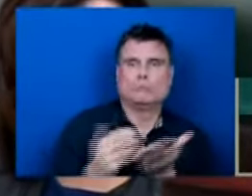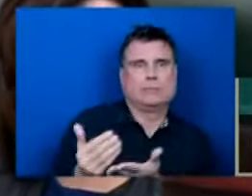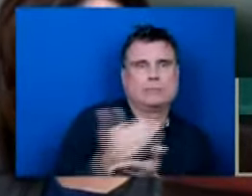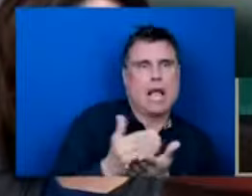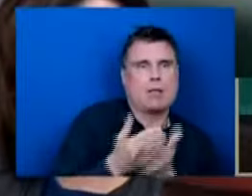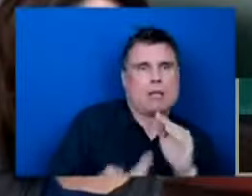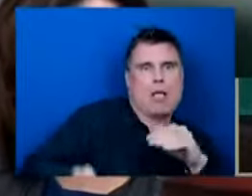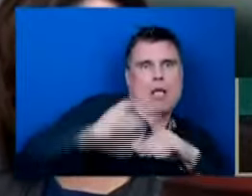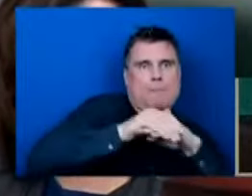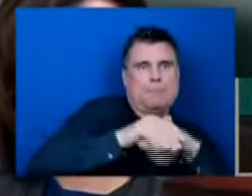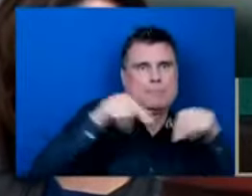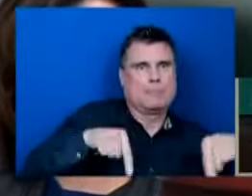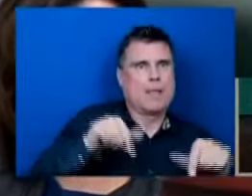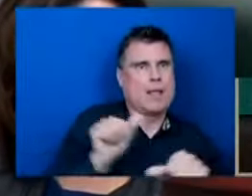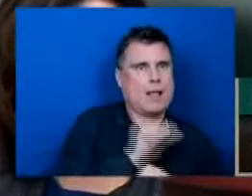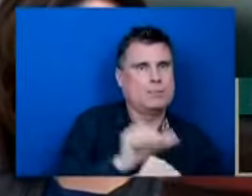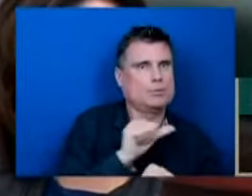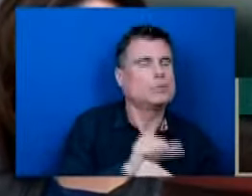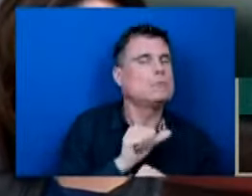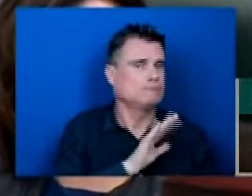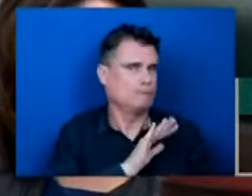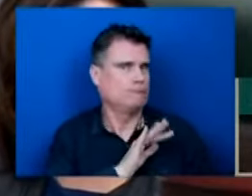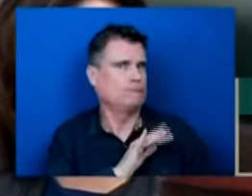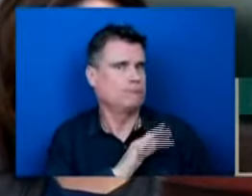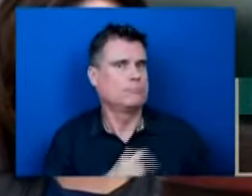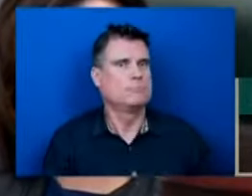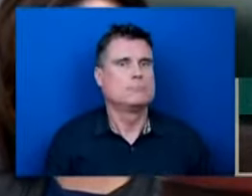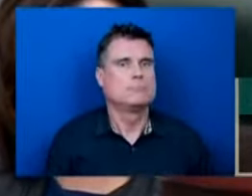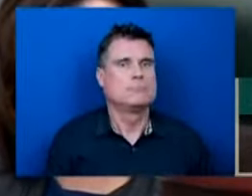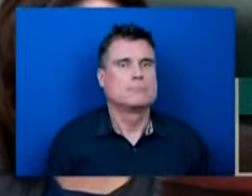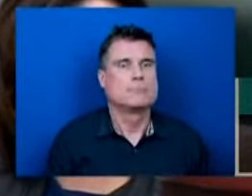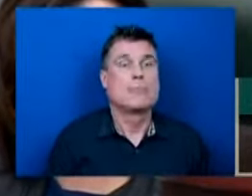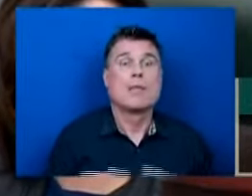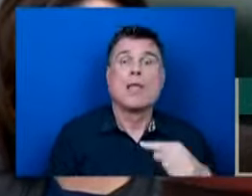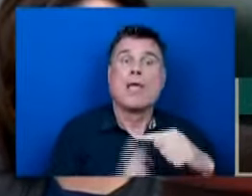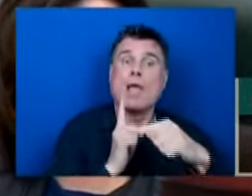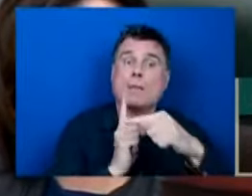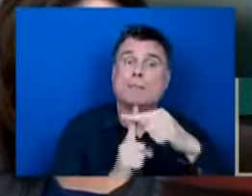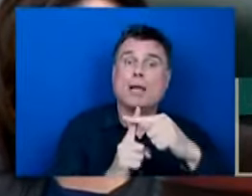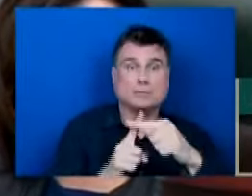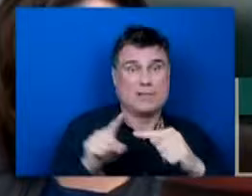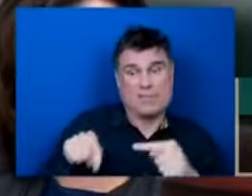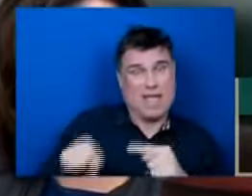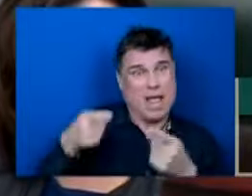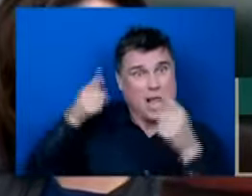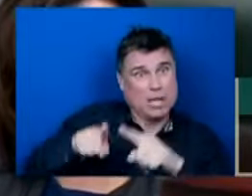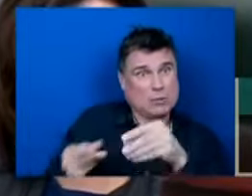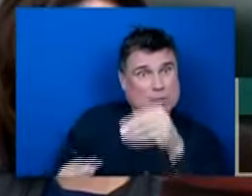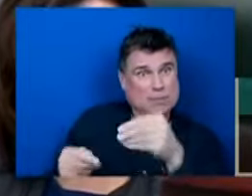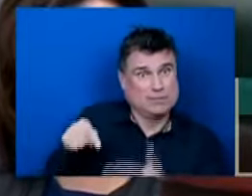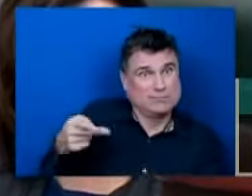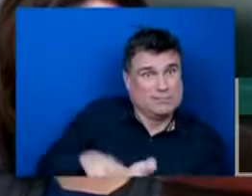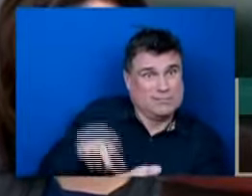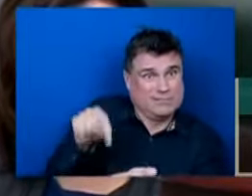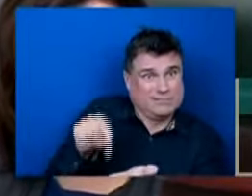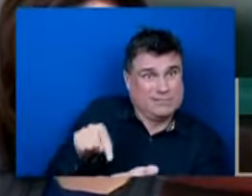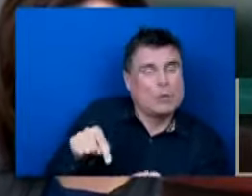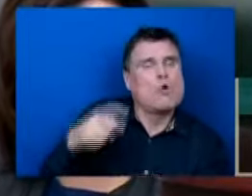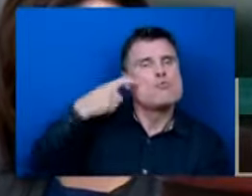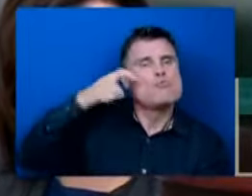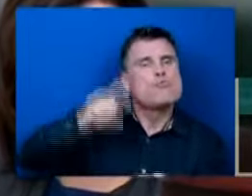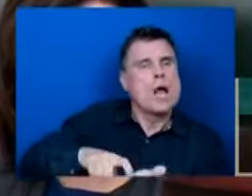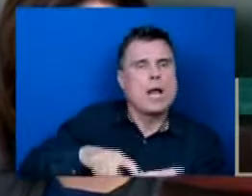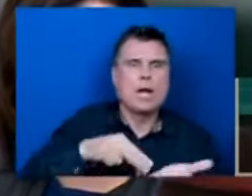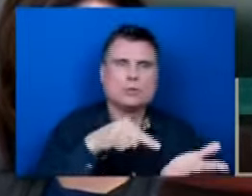acknowledges the remarkable contributions of our nurses during the pandemic, and again, I want to personally extend my appreciation for their